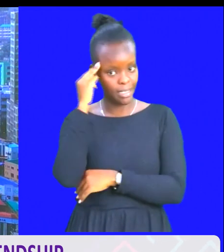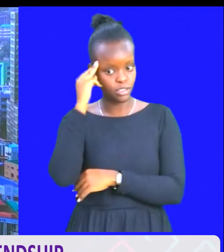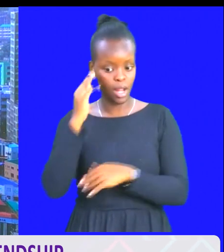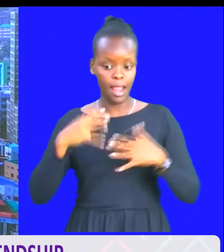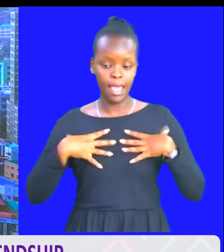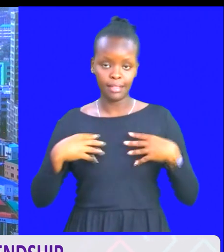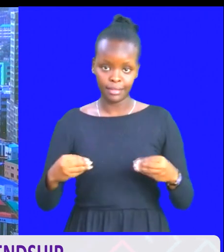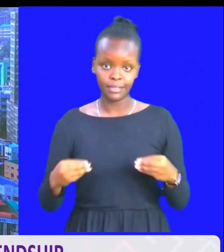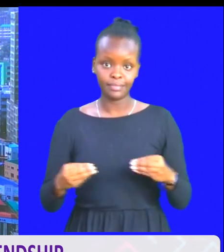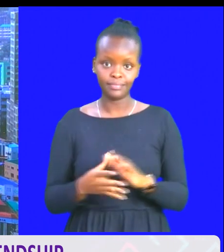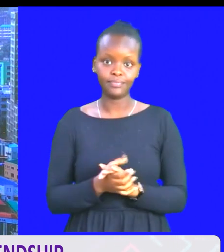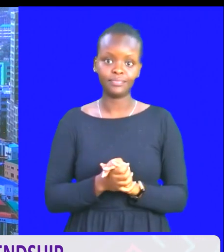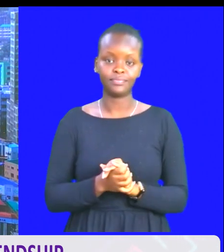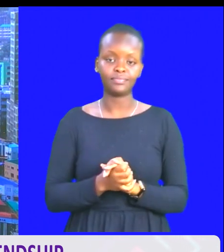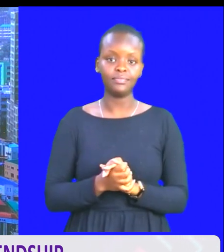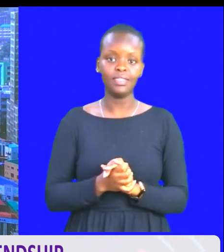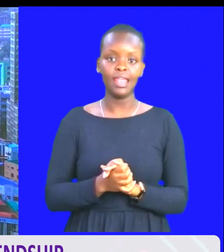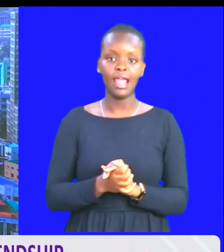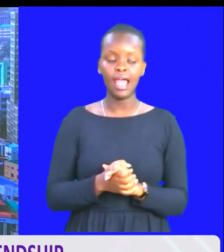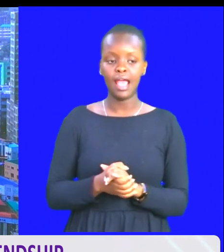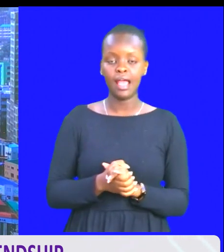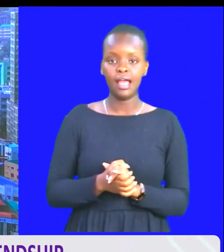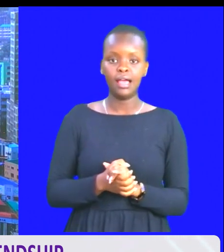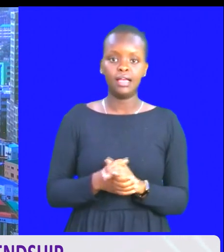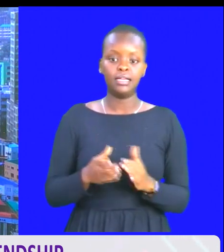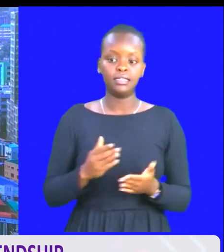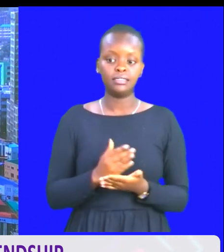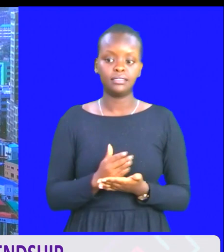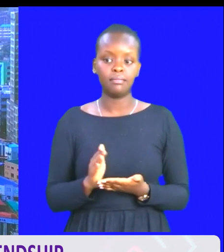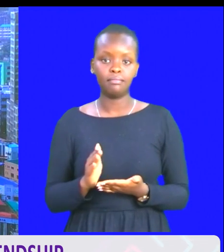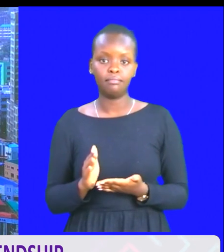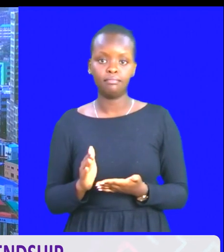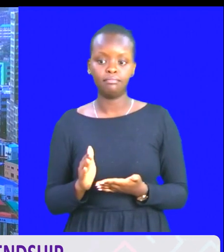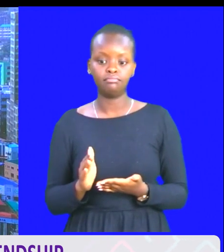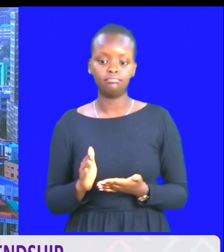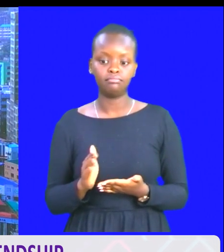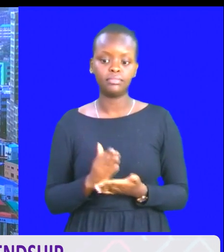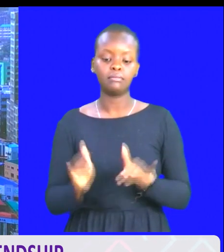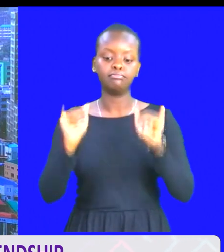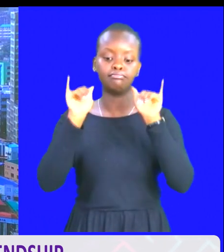connection between friends grow and some zina last for life